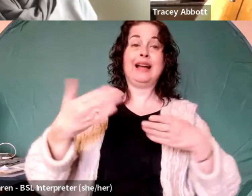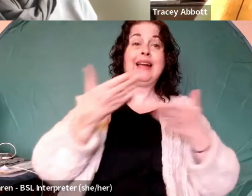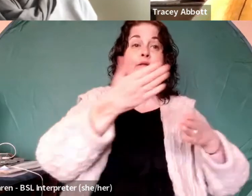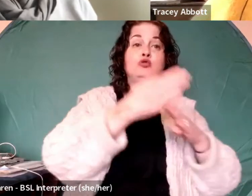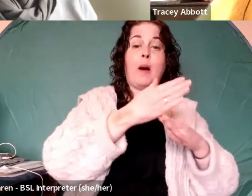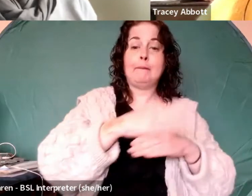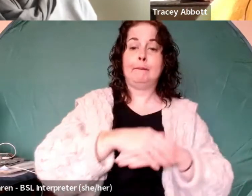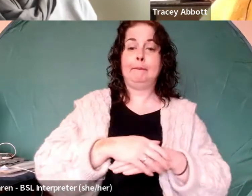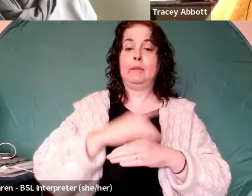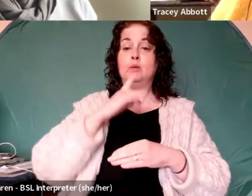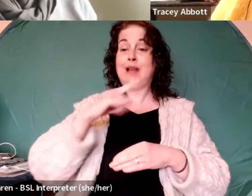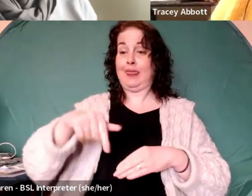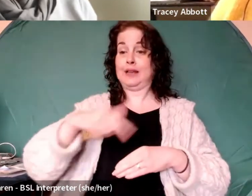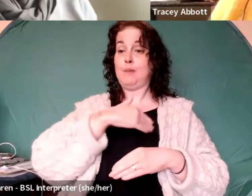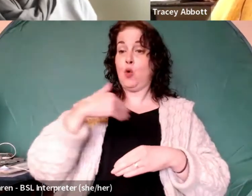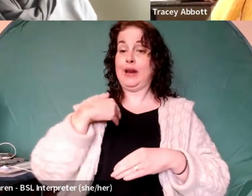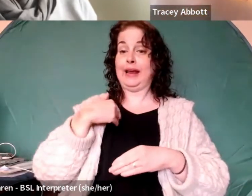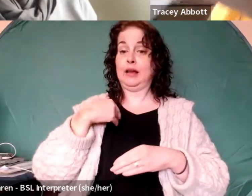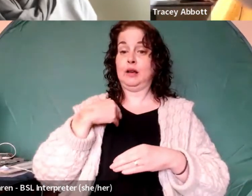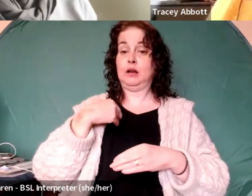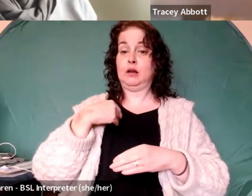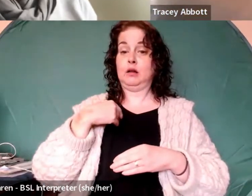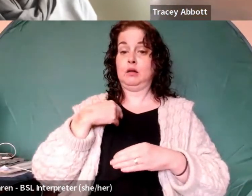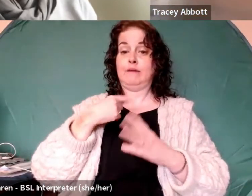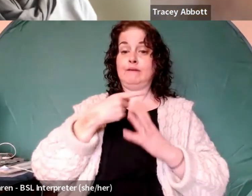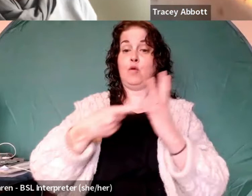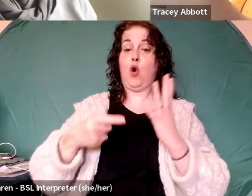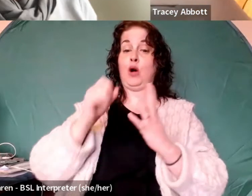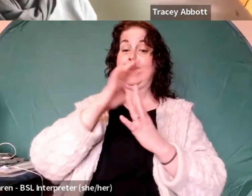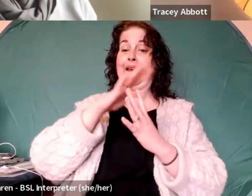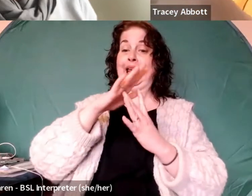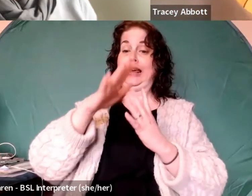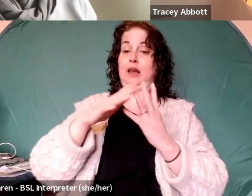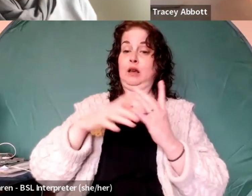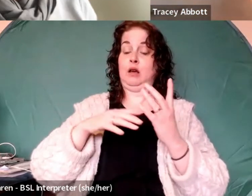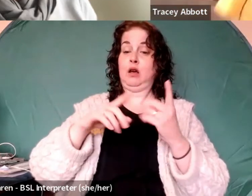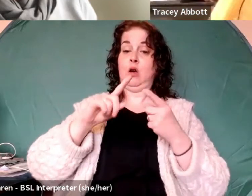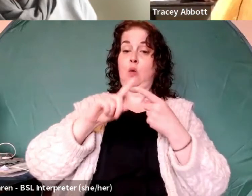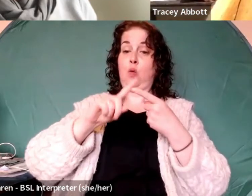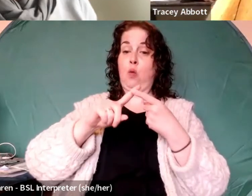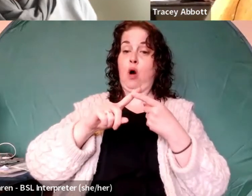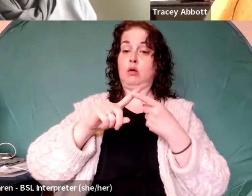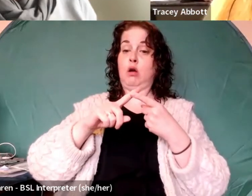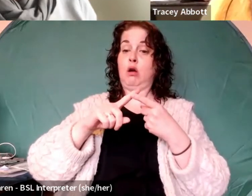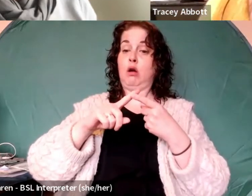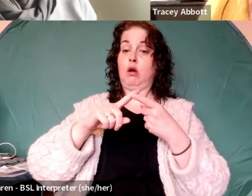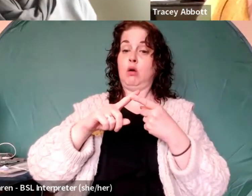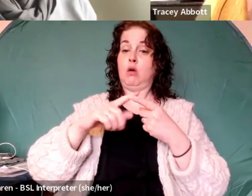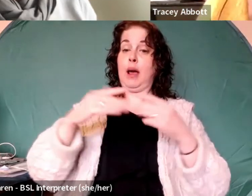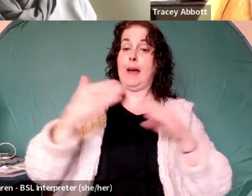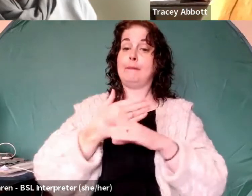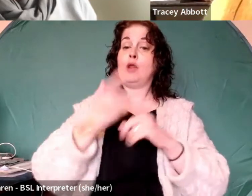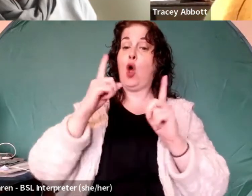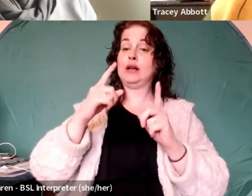saying to me this morning that for them, there was 4 key points that they wanted. One, for employers to let them do a video